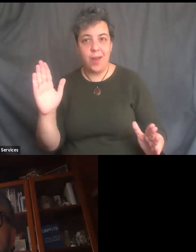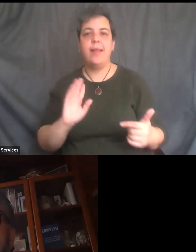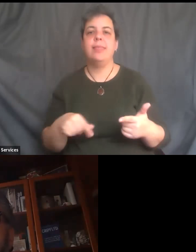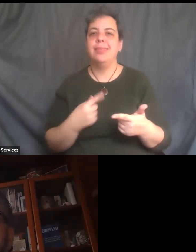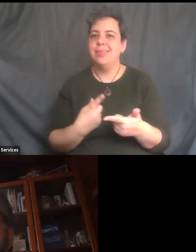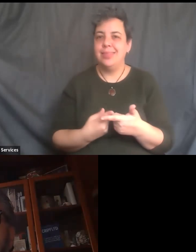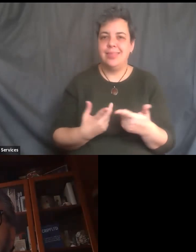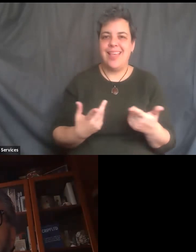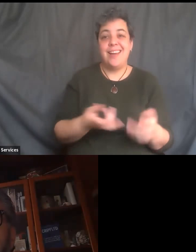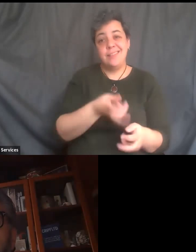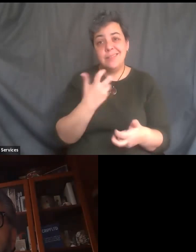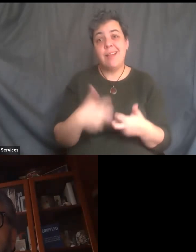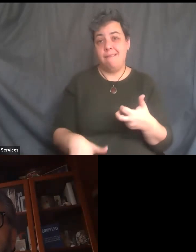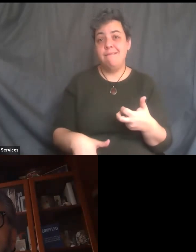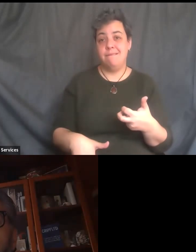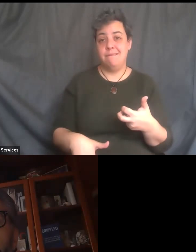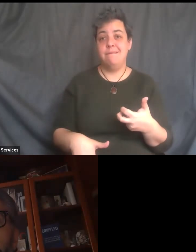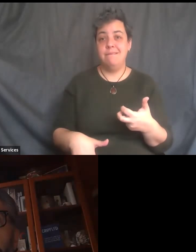for that to be